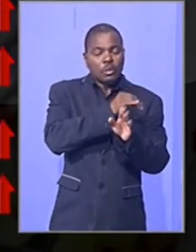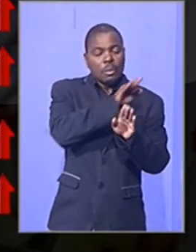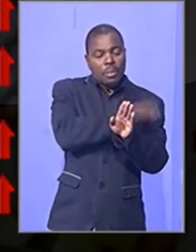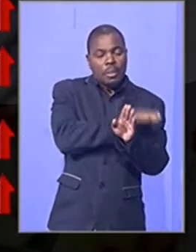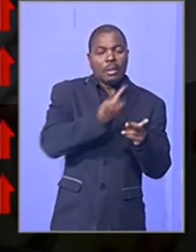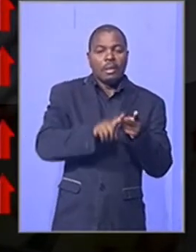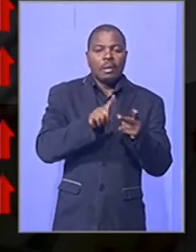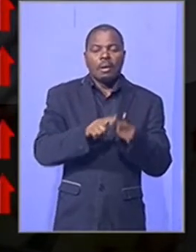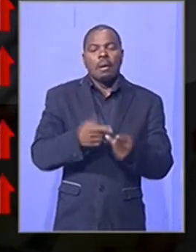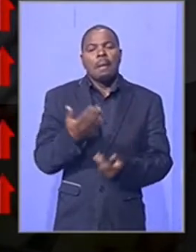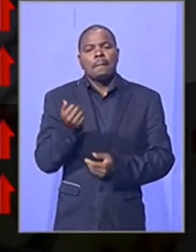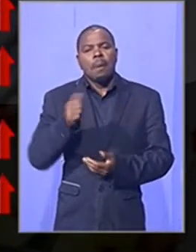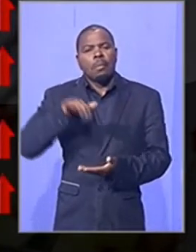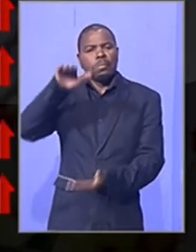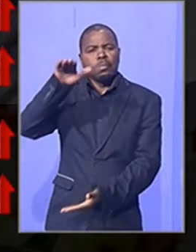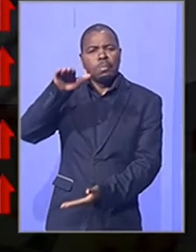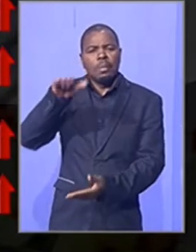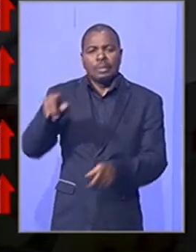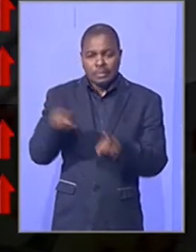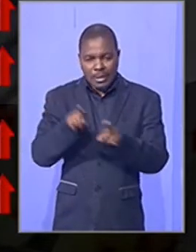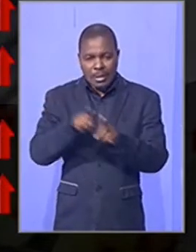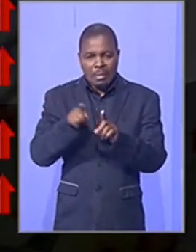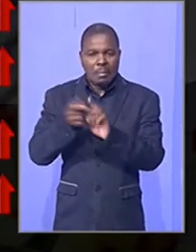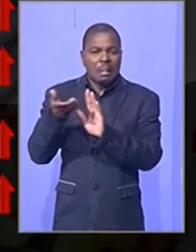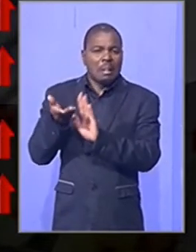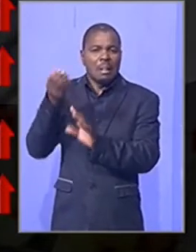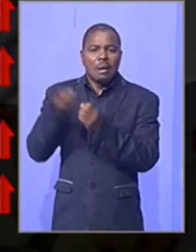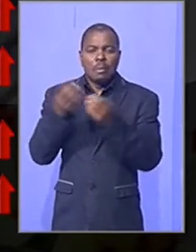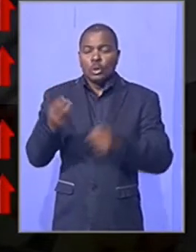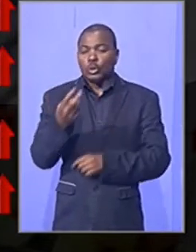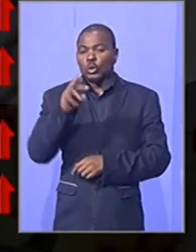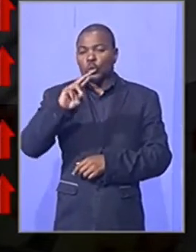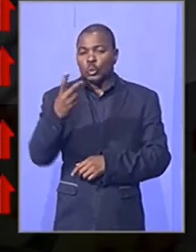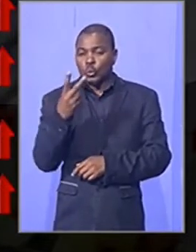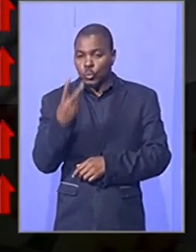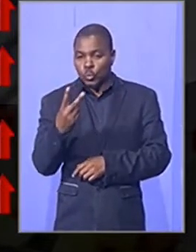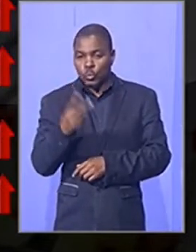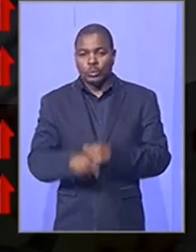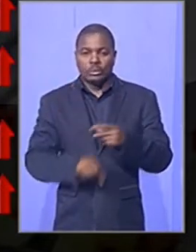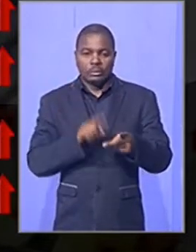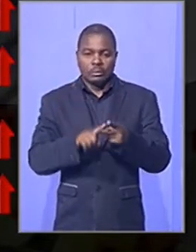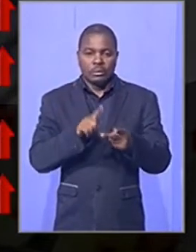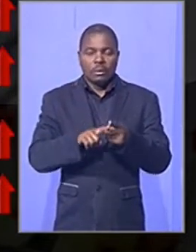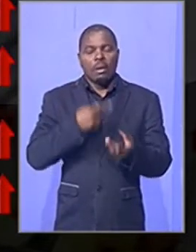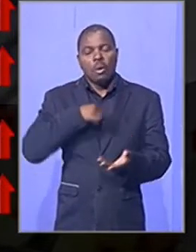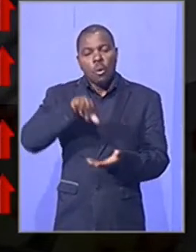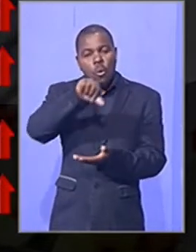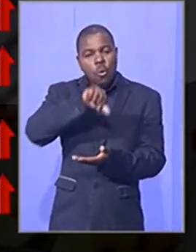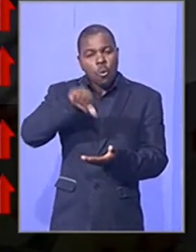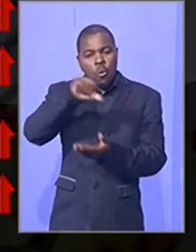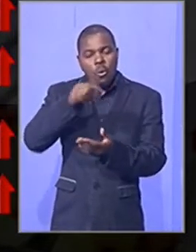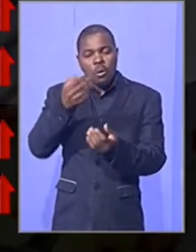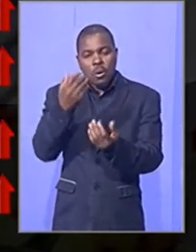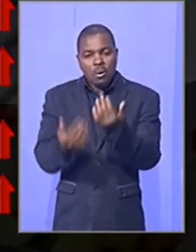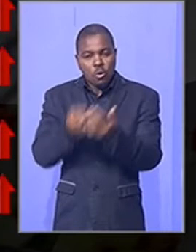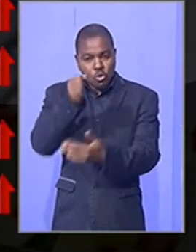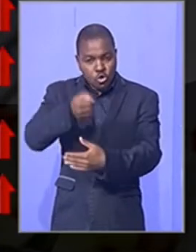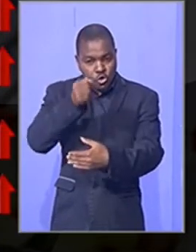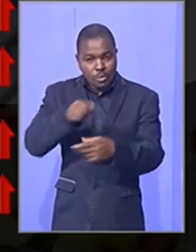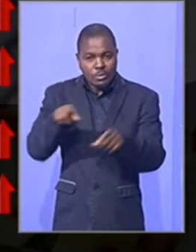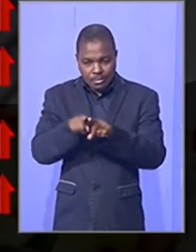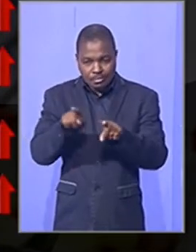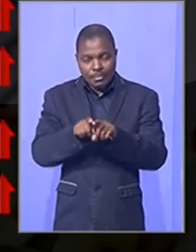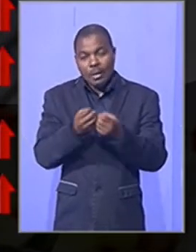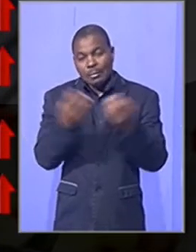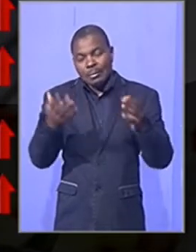Theko ya lesaka la bopi le yona e godimo ka diranta tša go feta tše 2, mola theko ya lebotlelo la makhura a go apea e le godimo ka